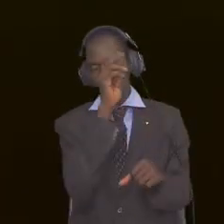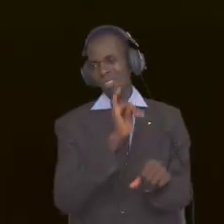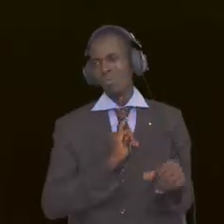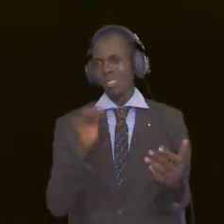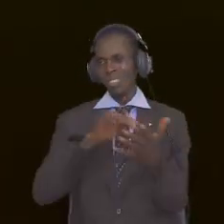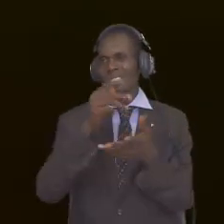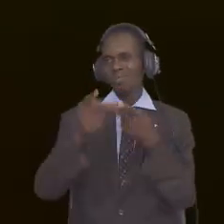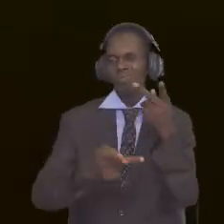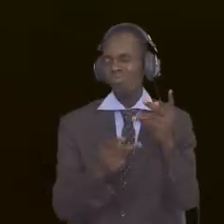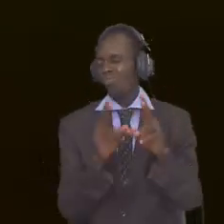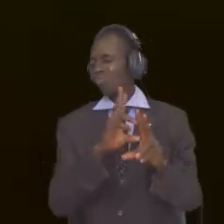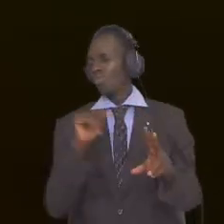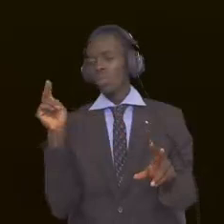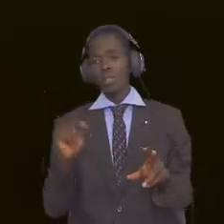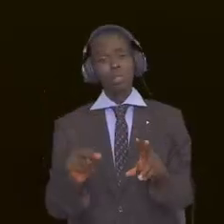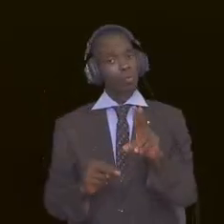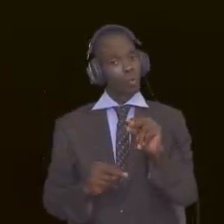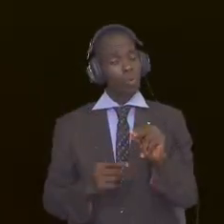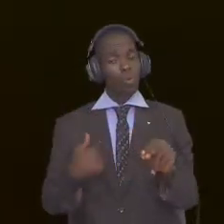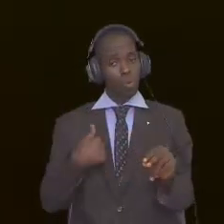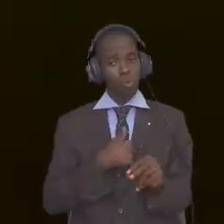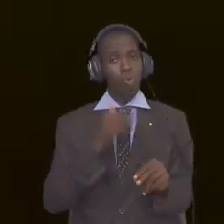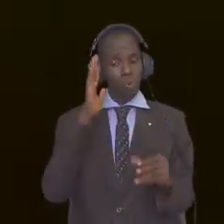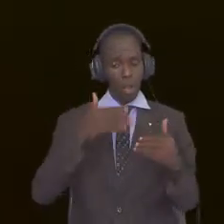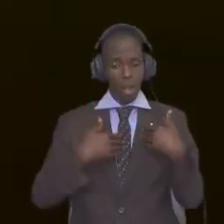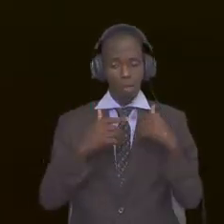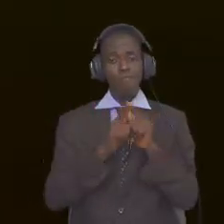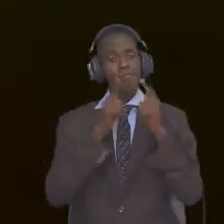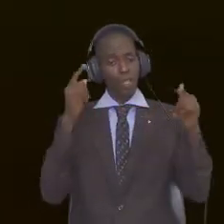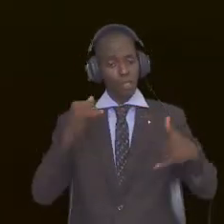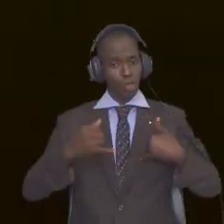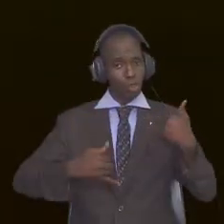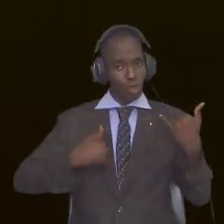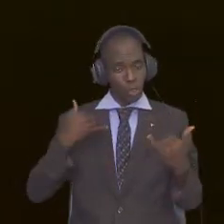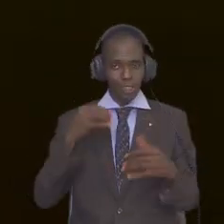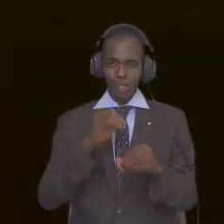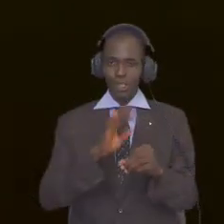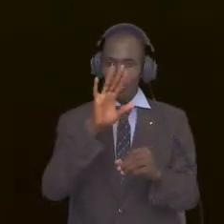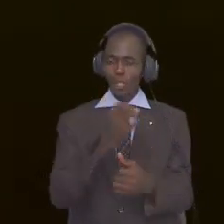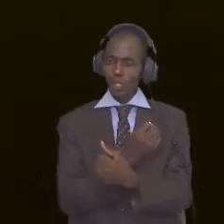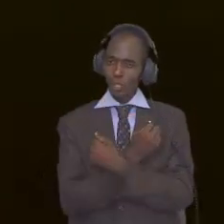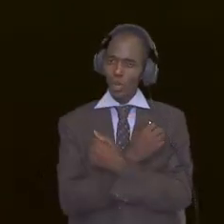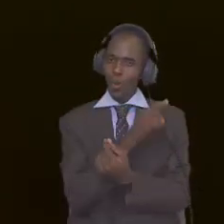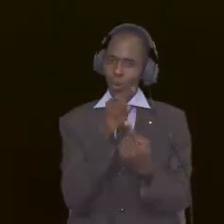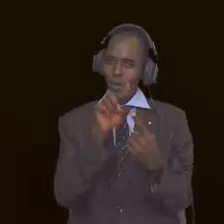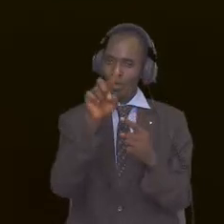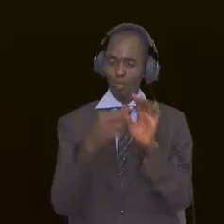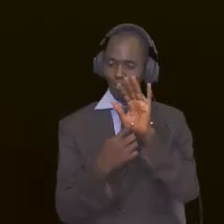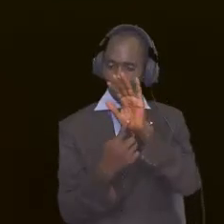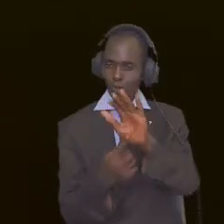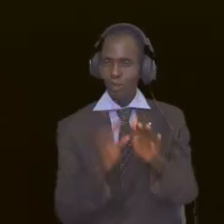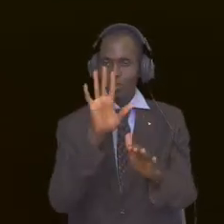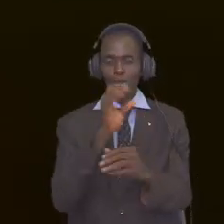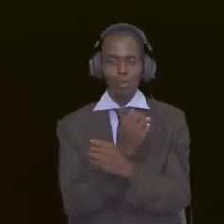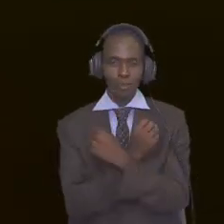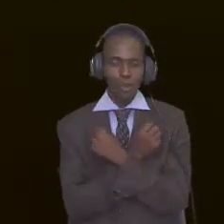again? Well, have great joy. Well, have great consolation in your love when you manifest that love, and